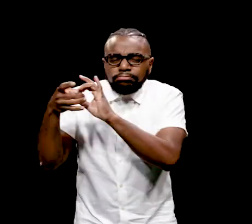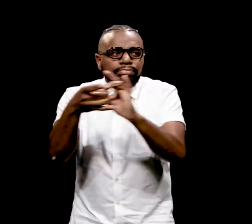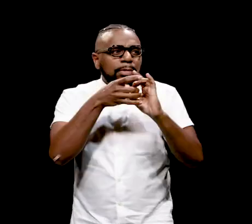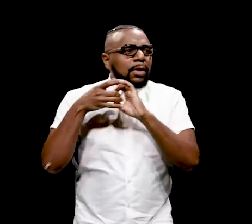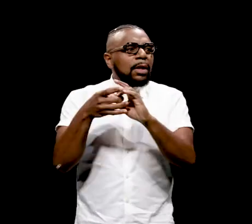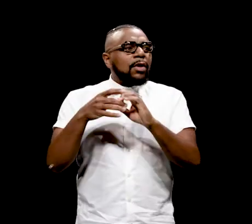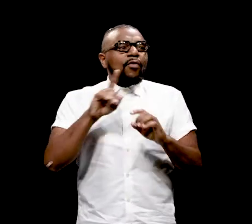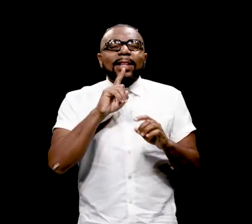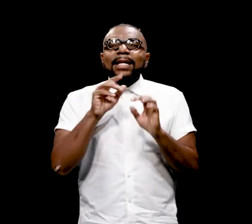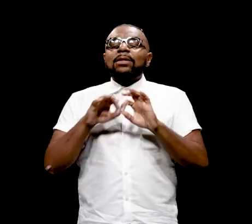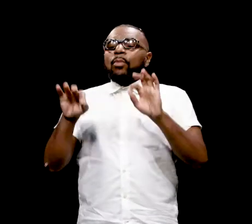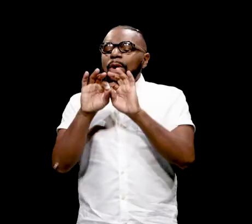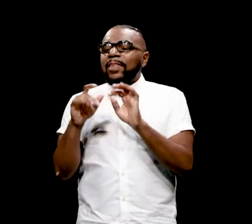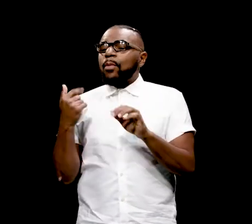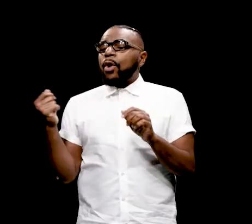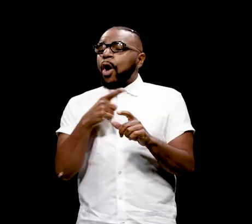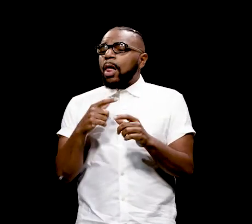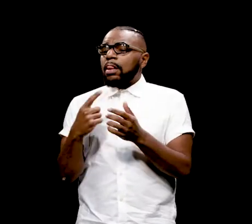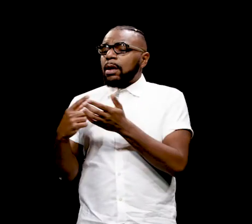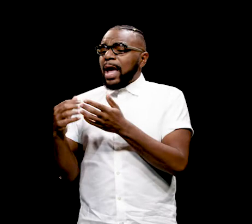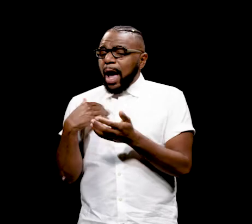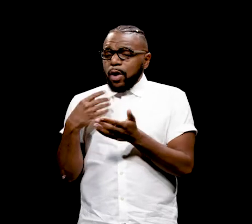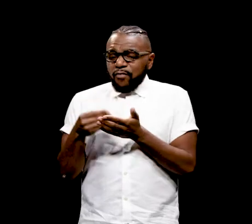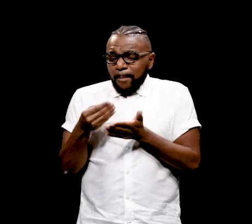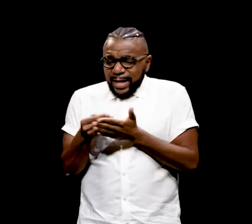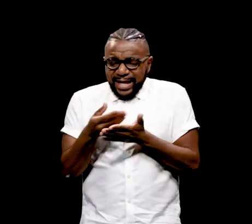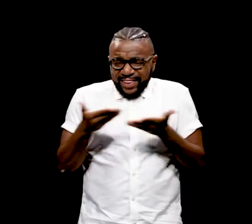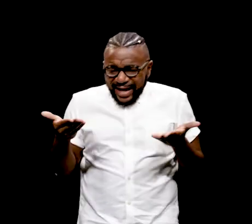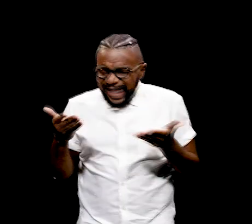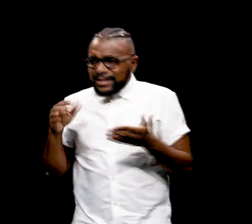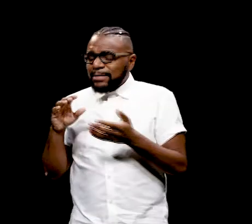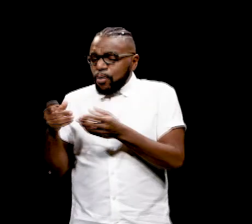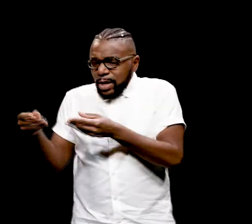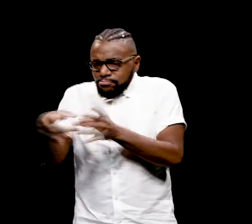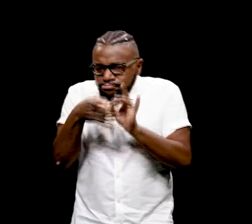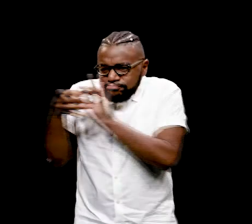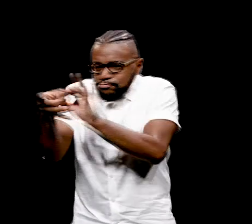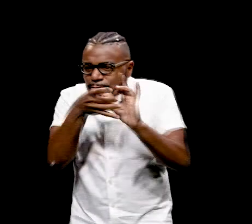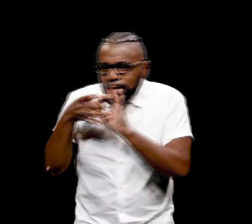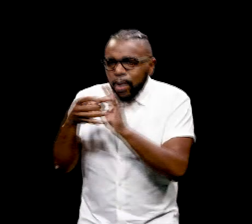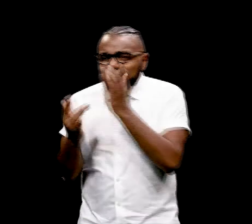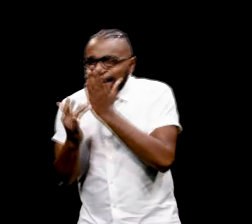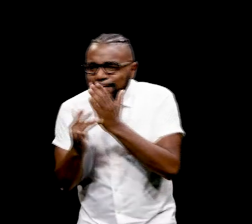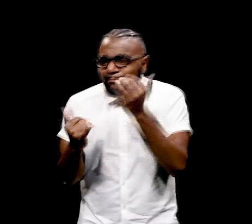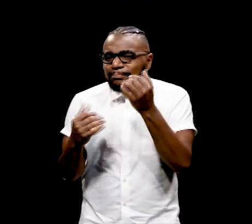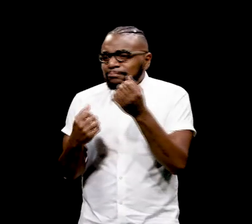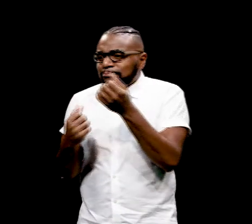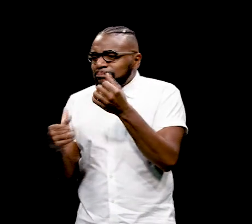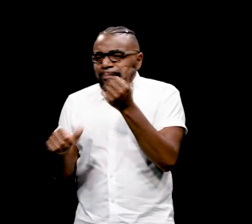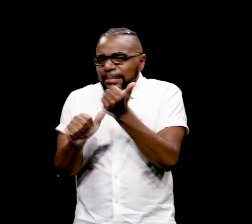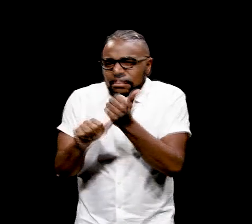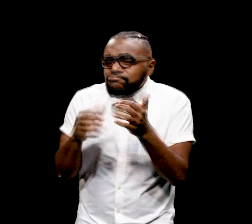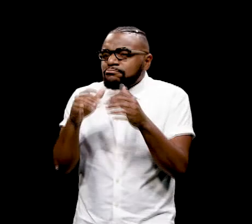to make sure that we're coordinating all of our resources, our assistance, our capital investments, our technical assistance,